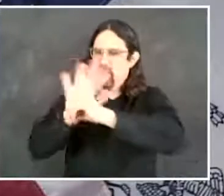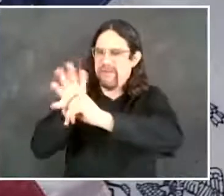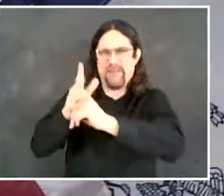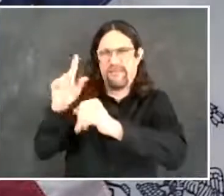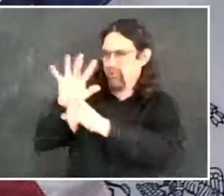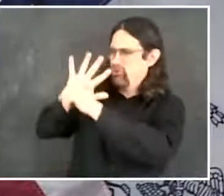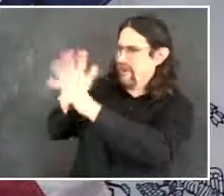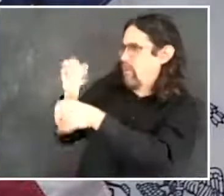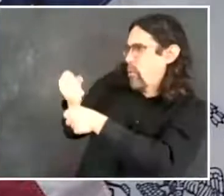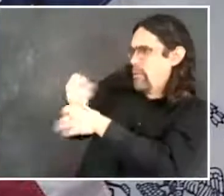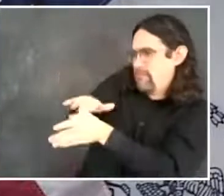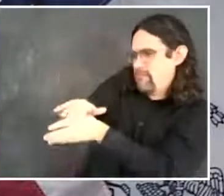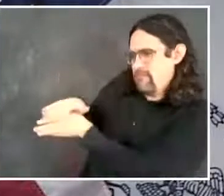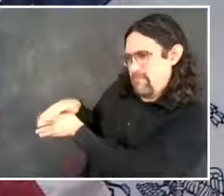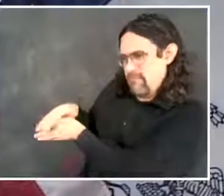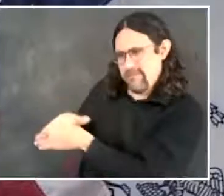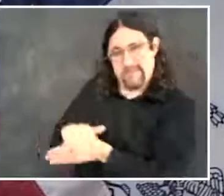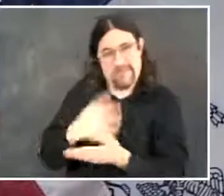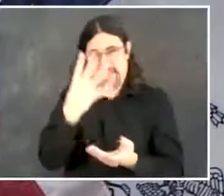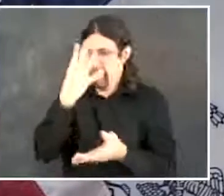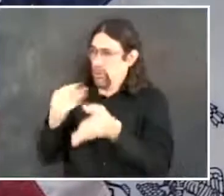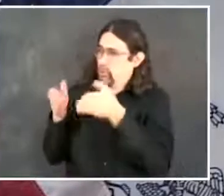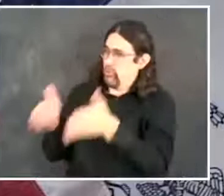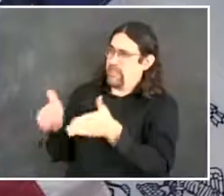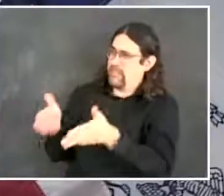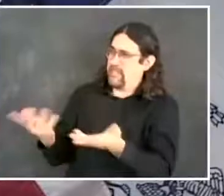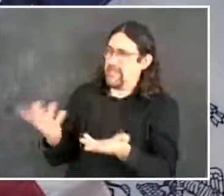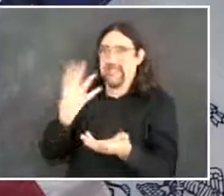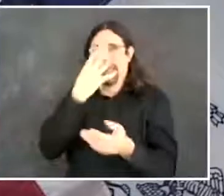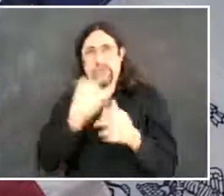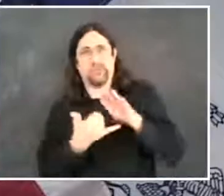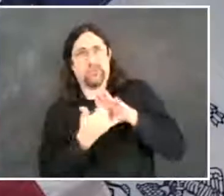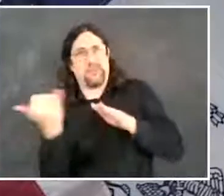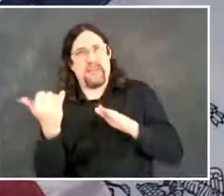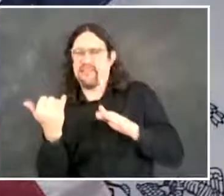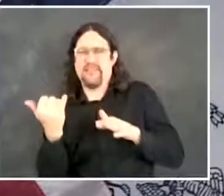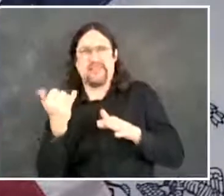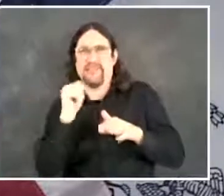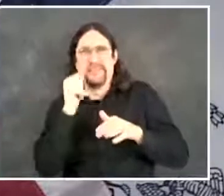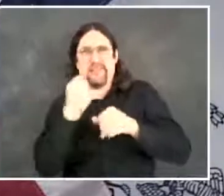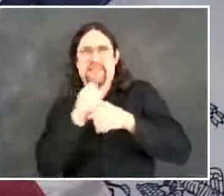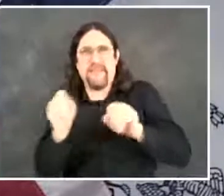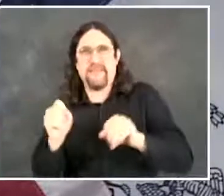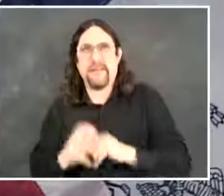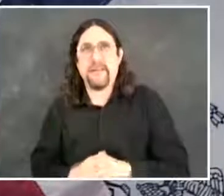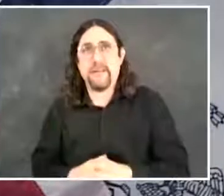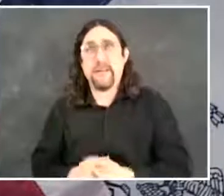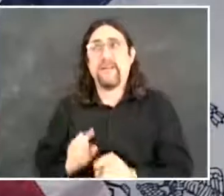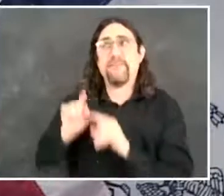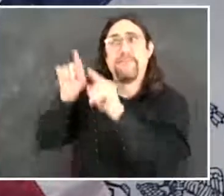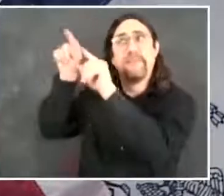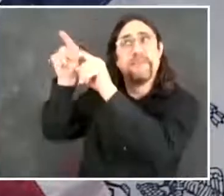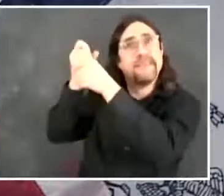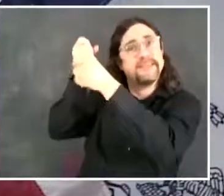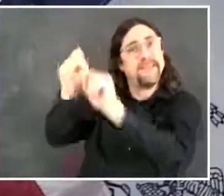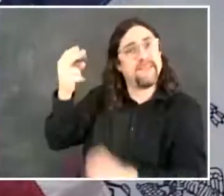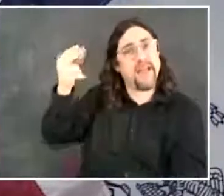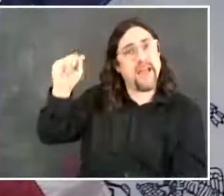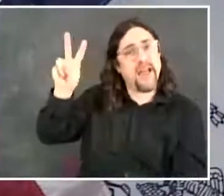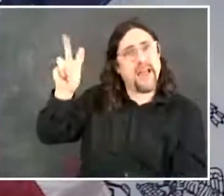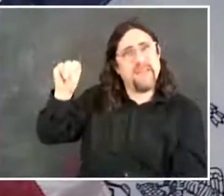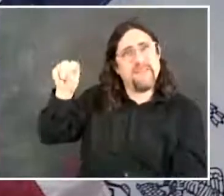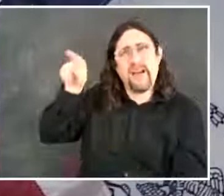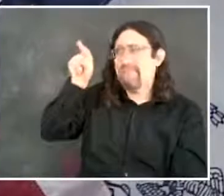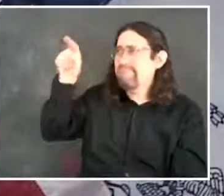If you're in a safe haven, you're in a place where you're getting a lot of care and a lot of attention, and there's medical care available to you. But again,